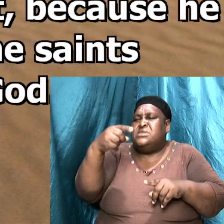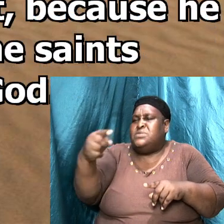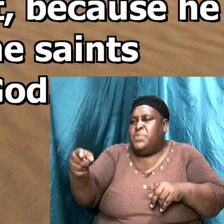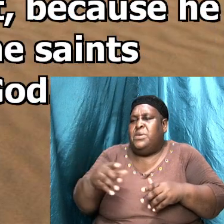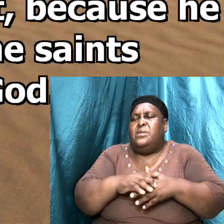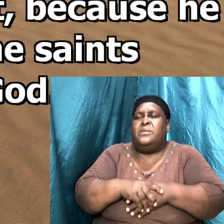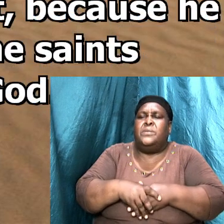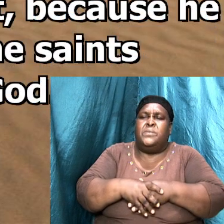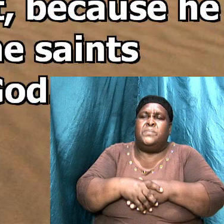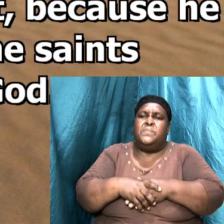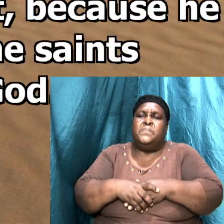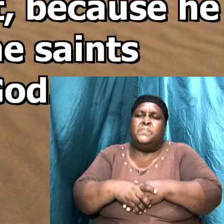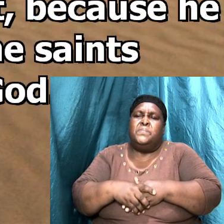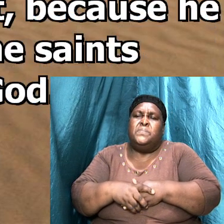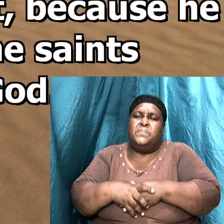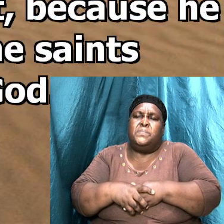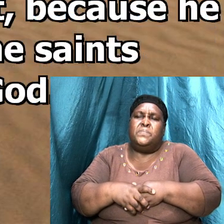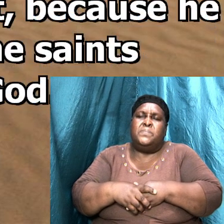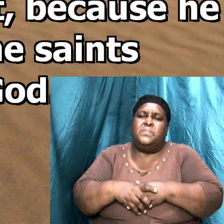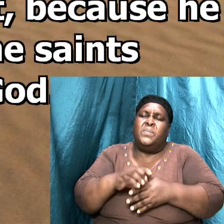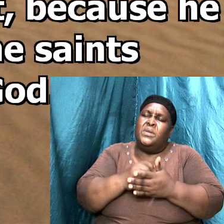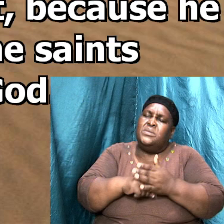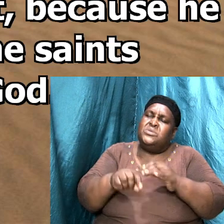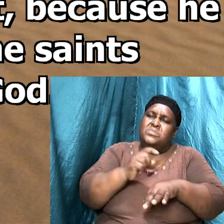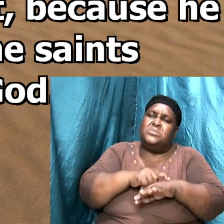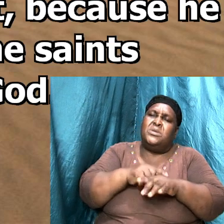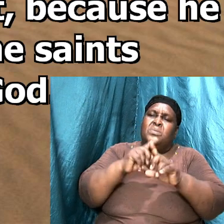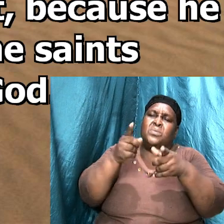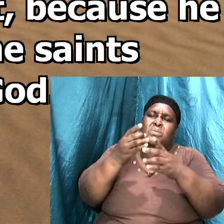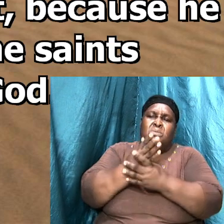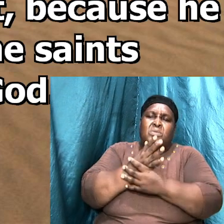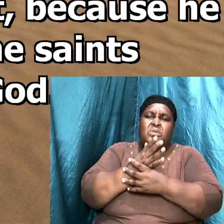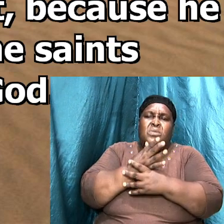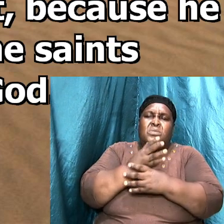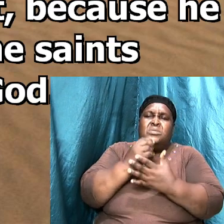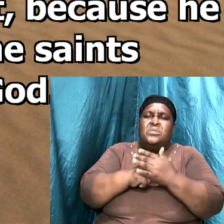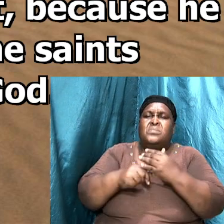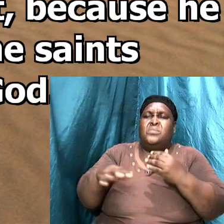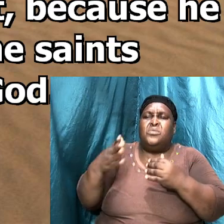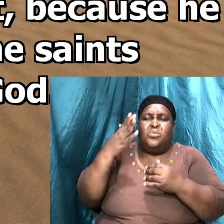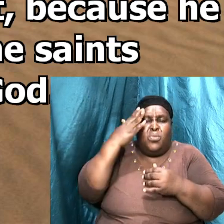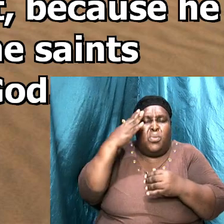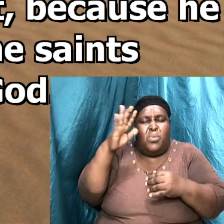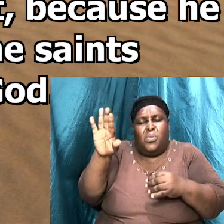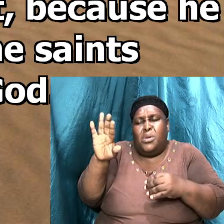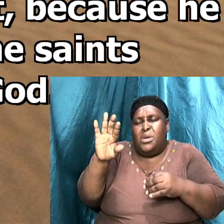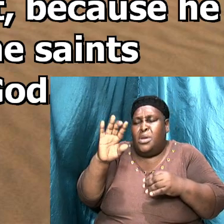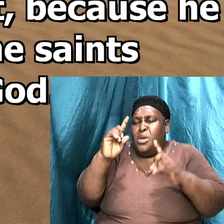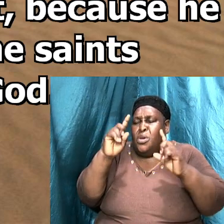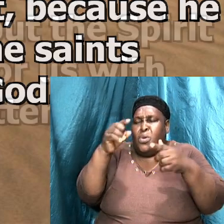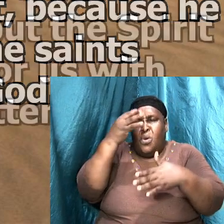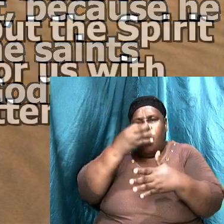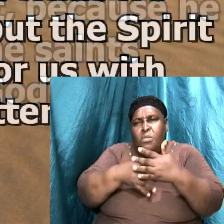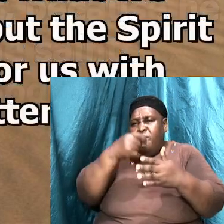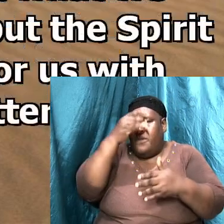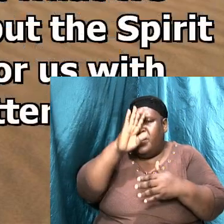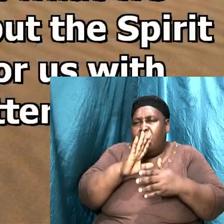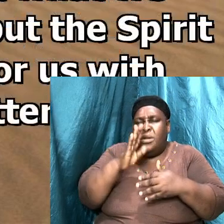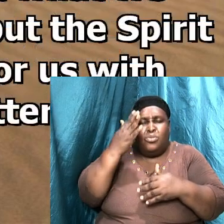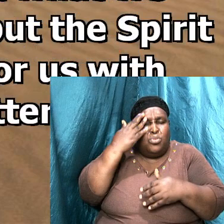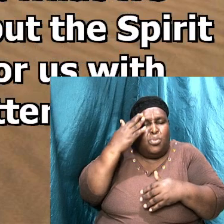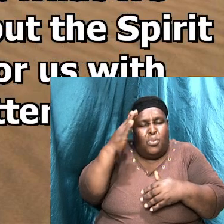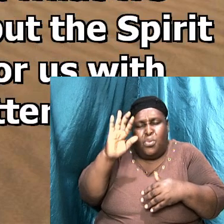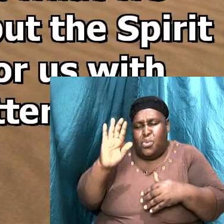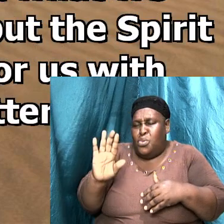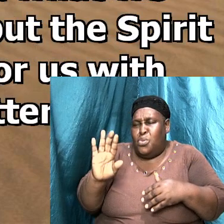we go through some things and sometimes we just don't know you go before God and you just don't know what and the spirit